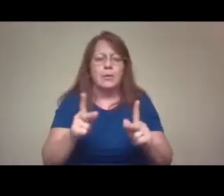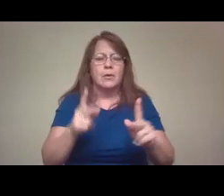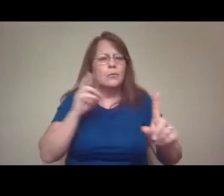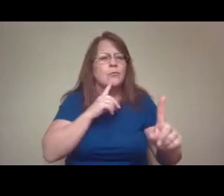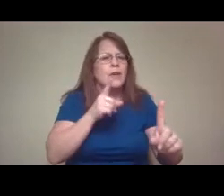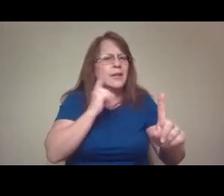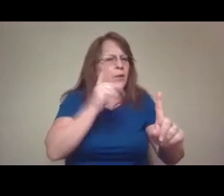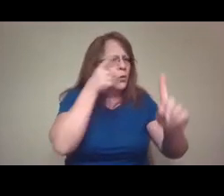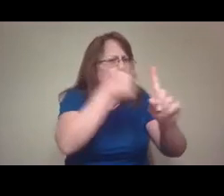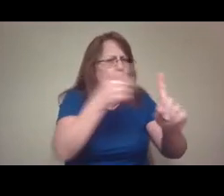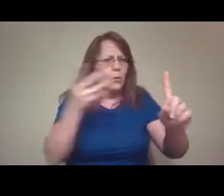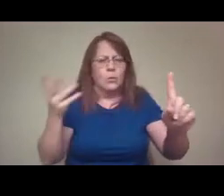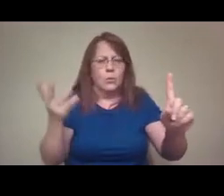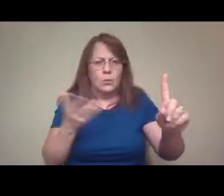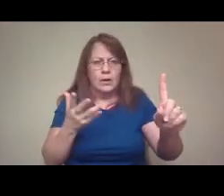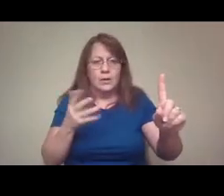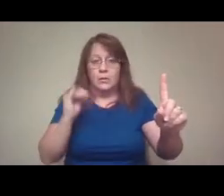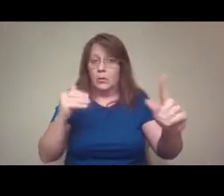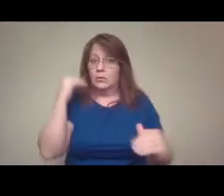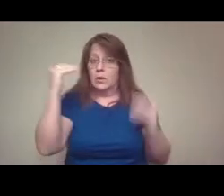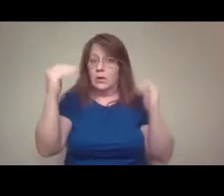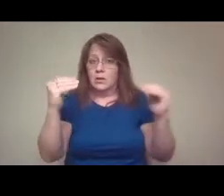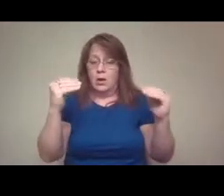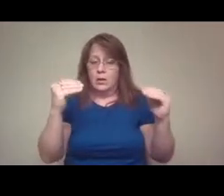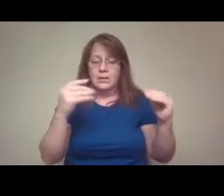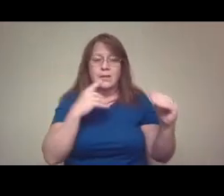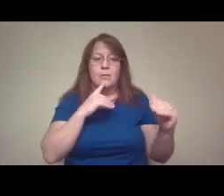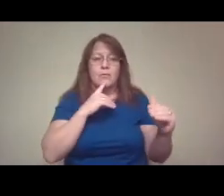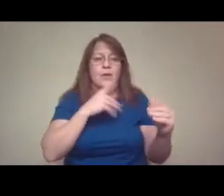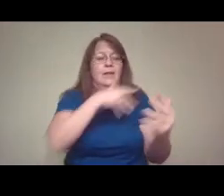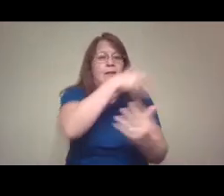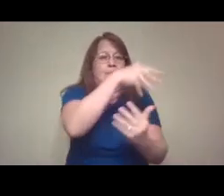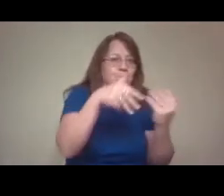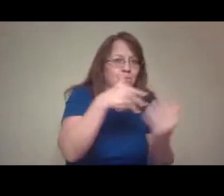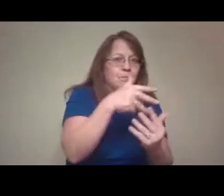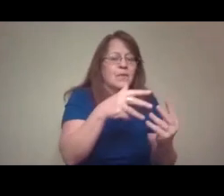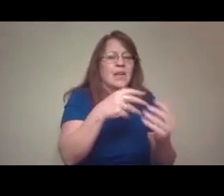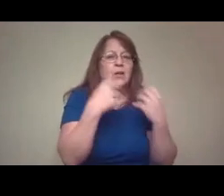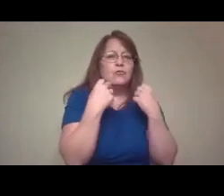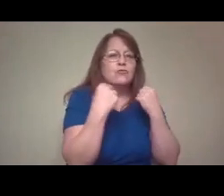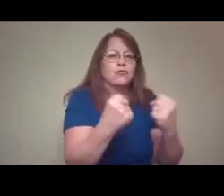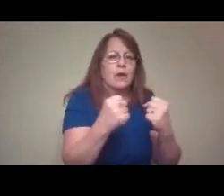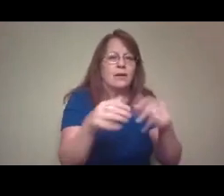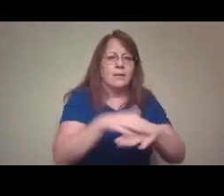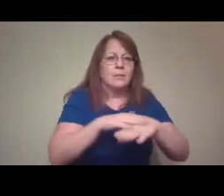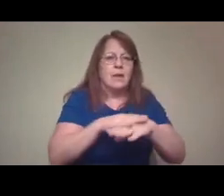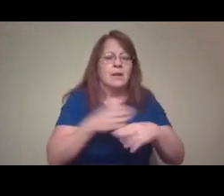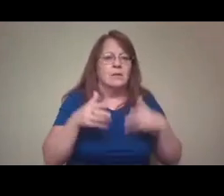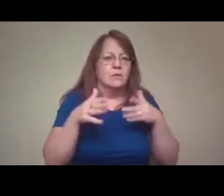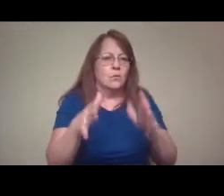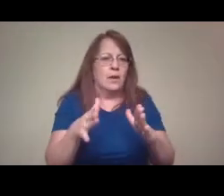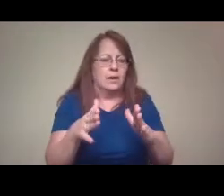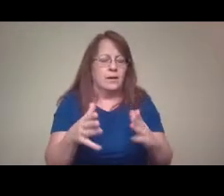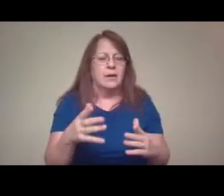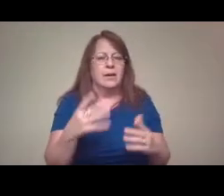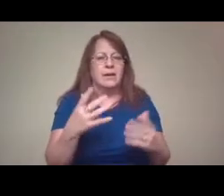help those adults engage with youth in a strength-based way so that we can then really help them develop